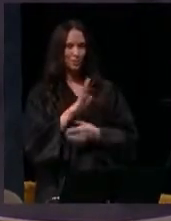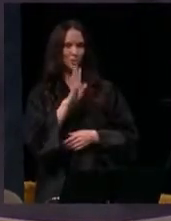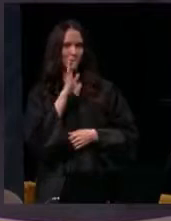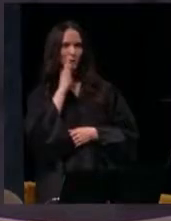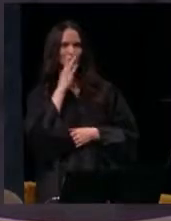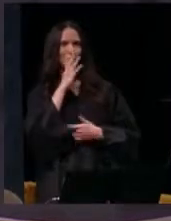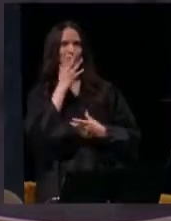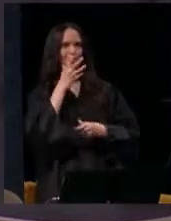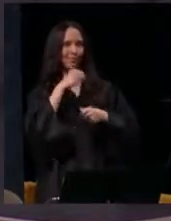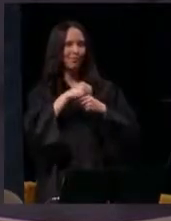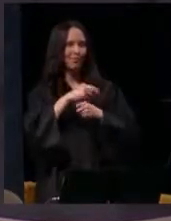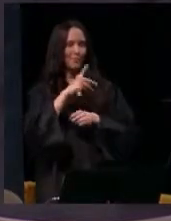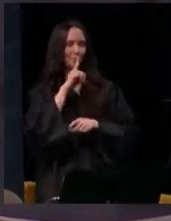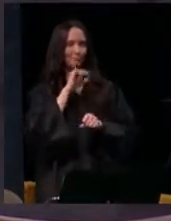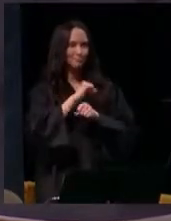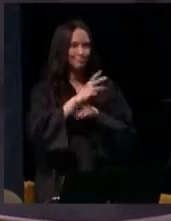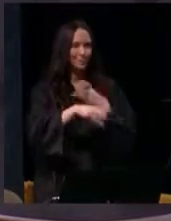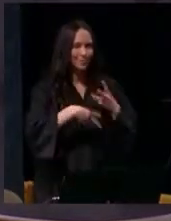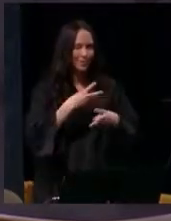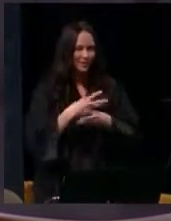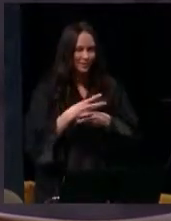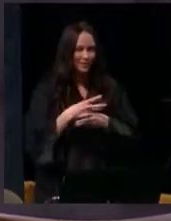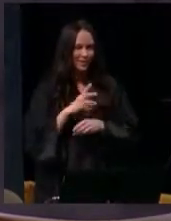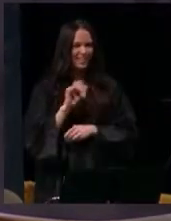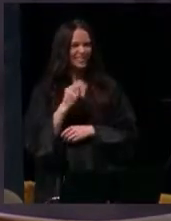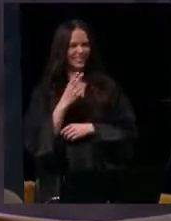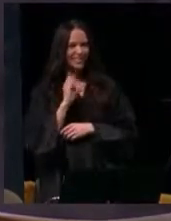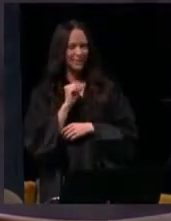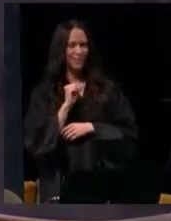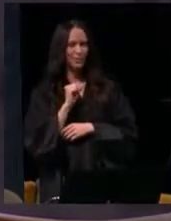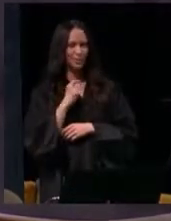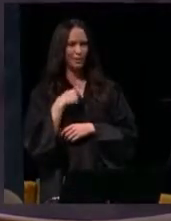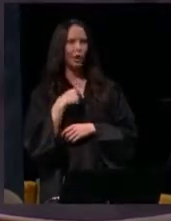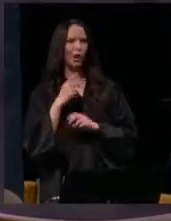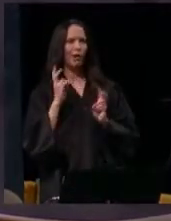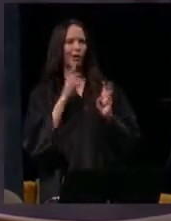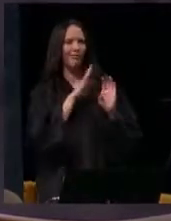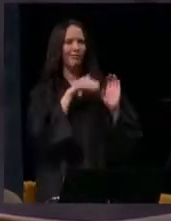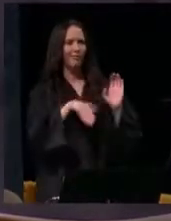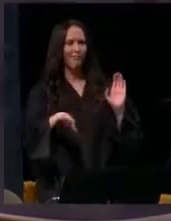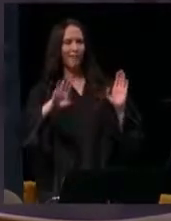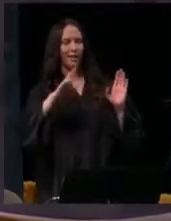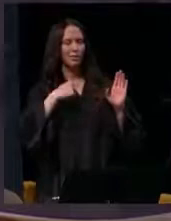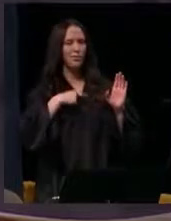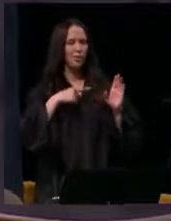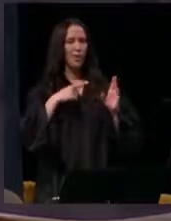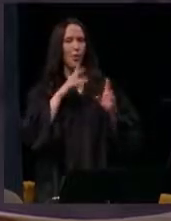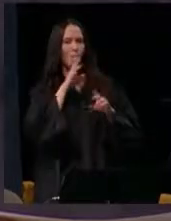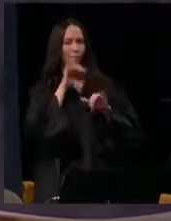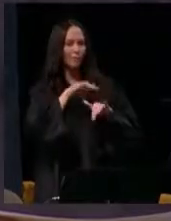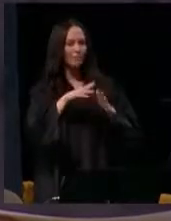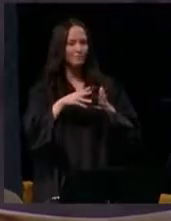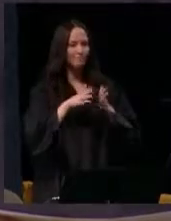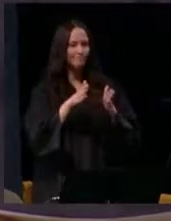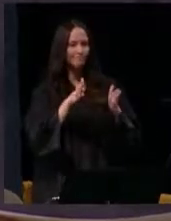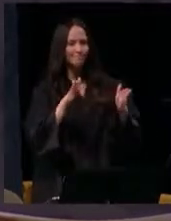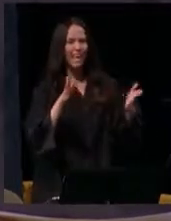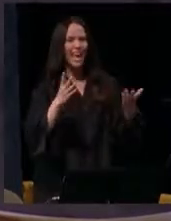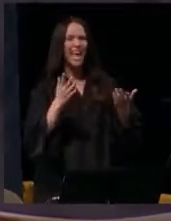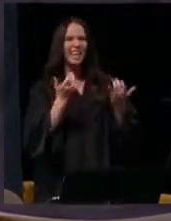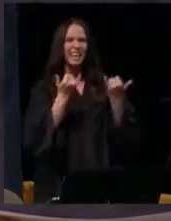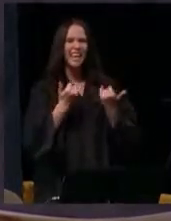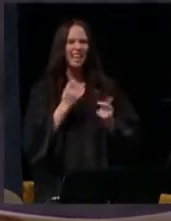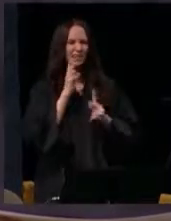world. Davies High School is the valley that the current of our river has flowed through and widened, and today we're starting to